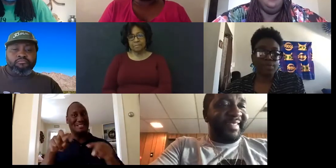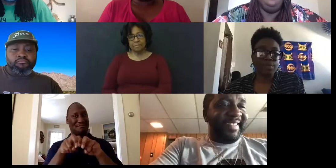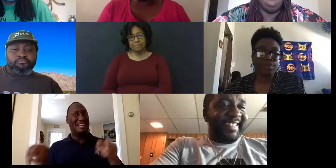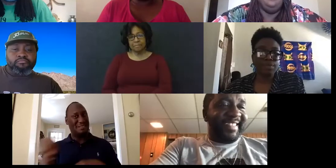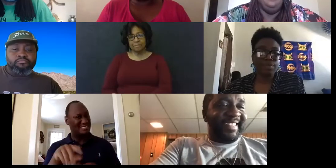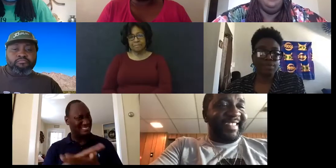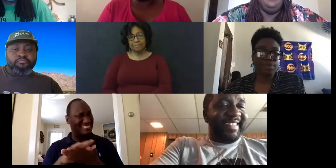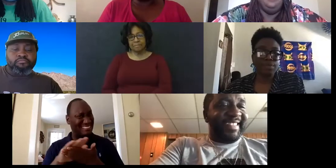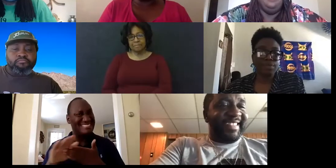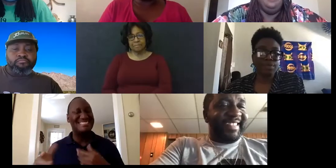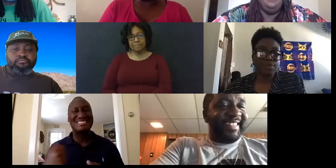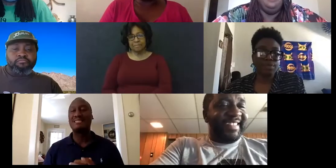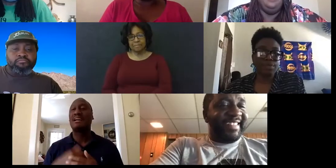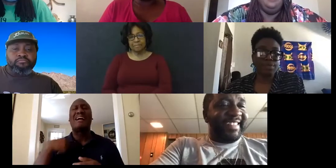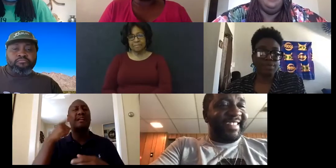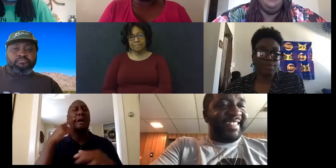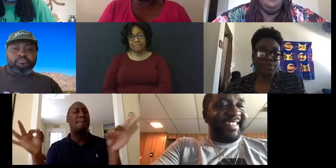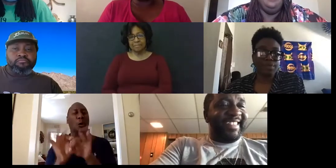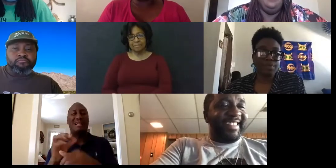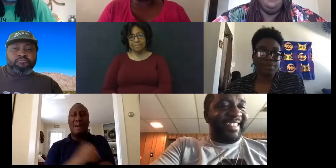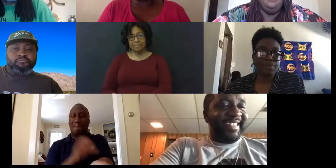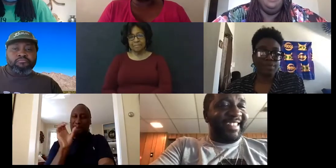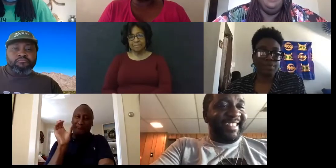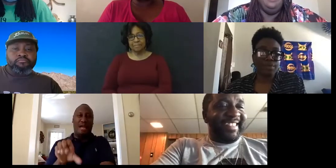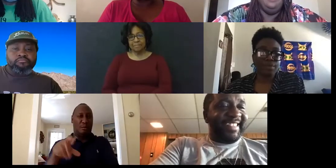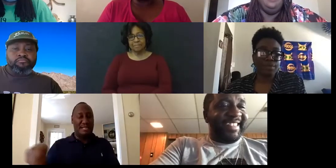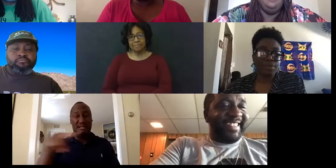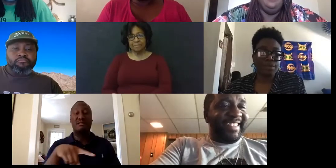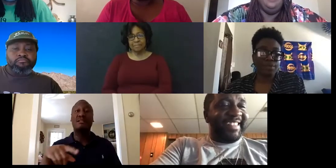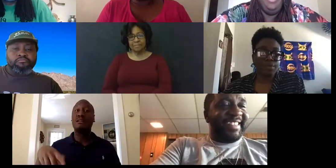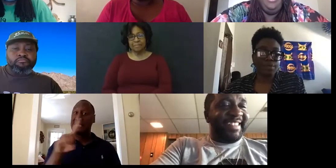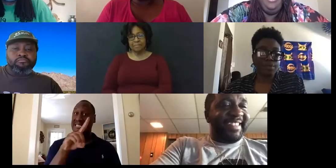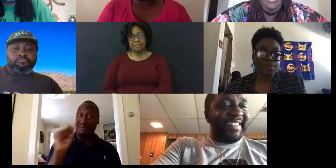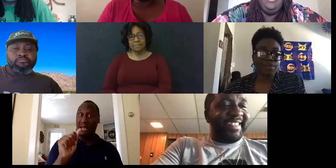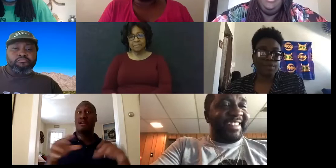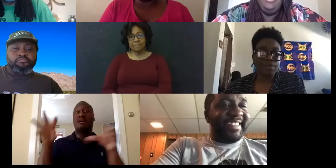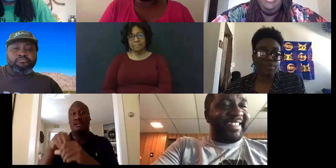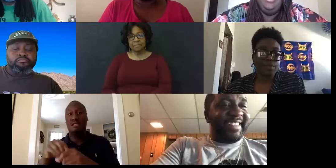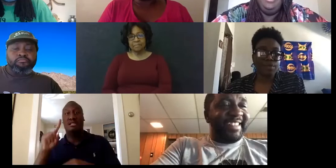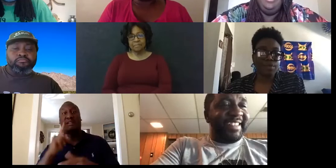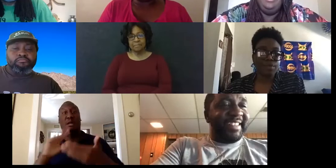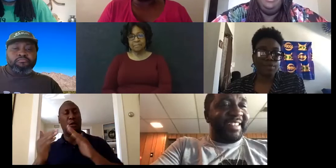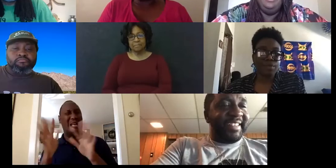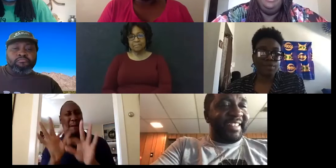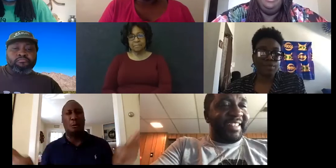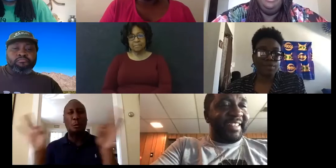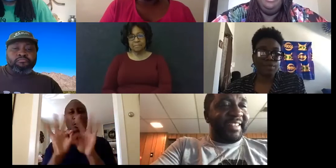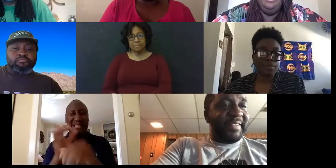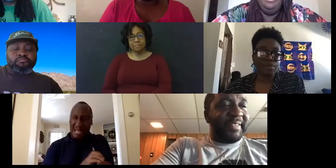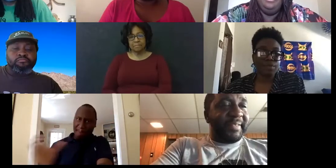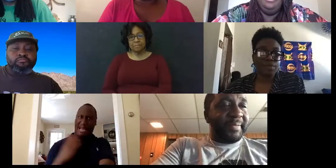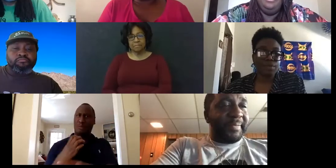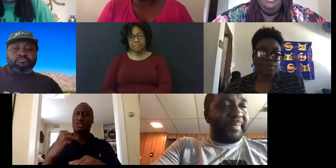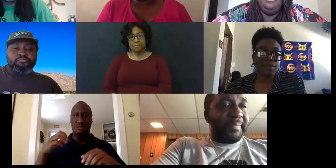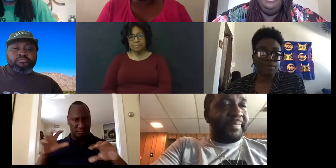being involved tonight. I'm very excited to see the panelists. It's very nice. And I think it's very important to empower